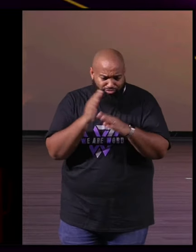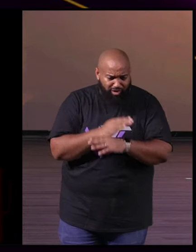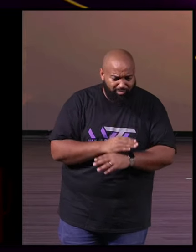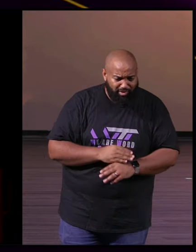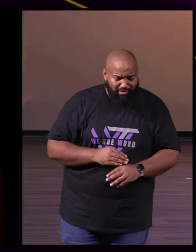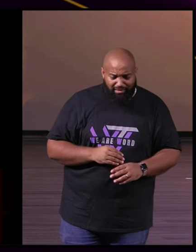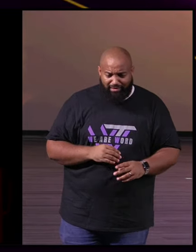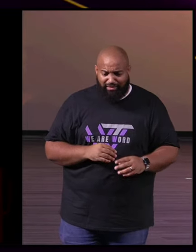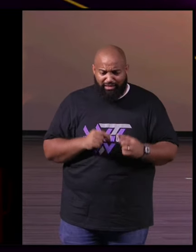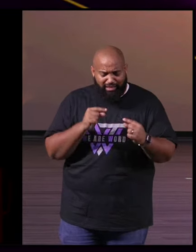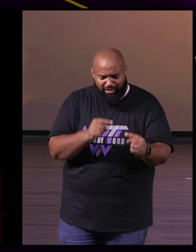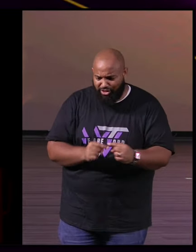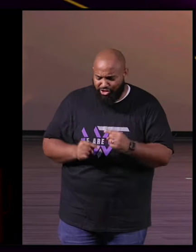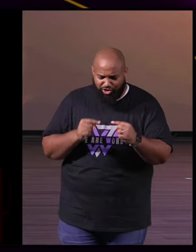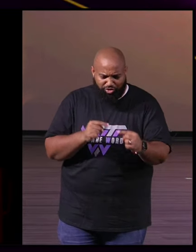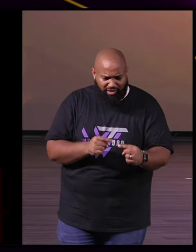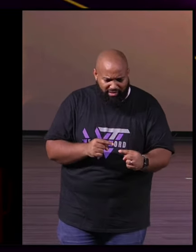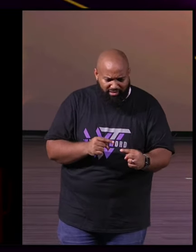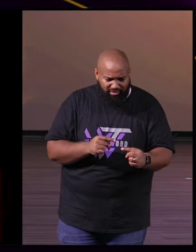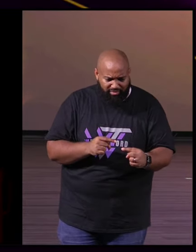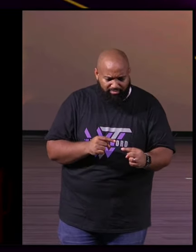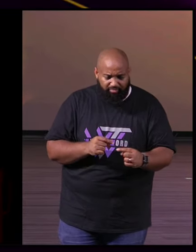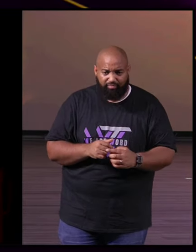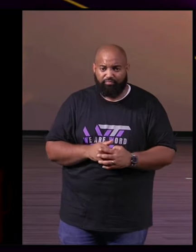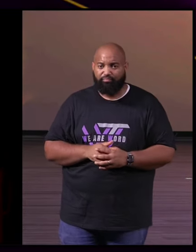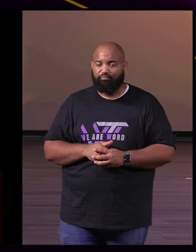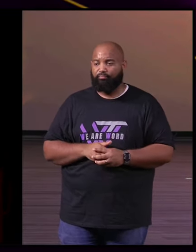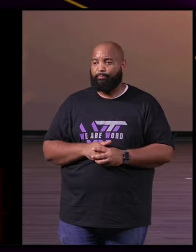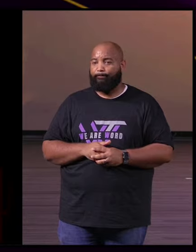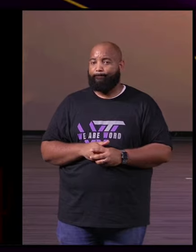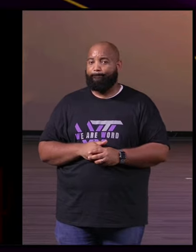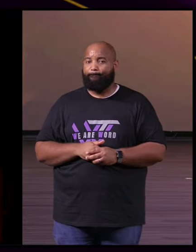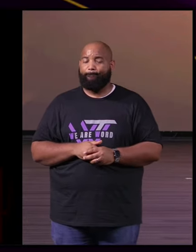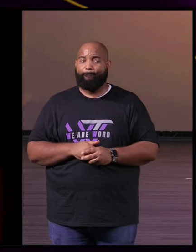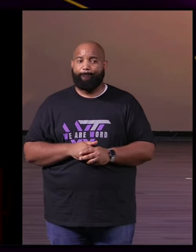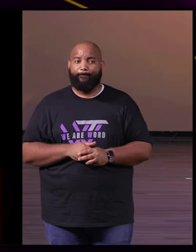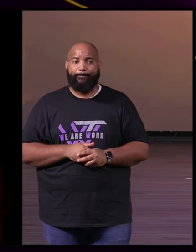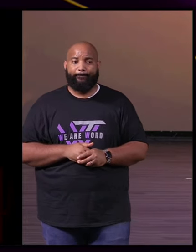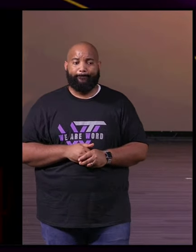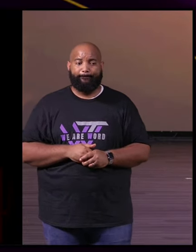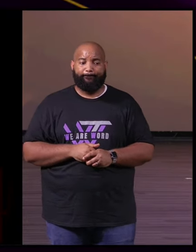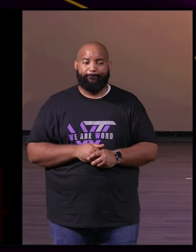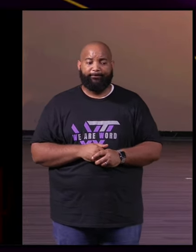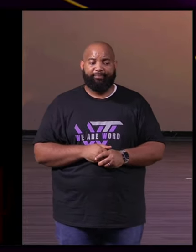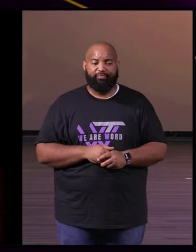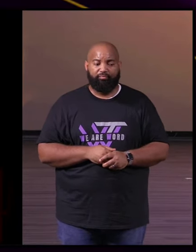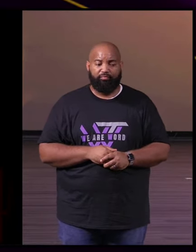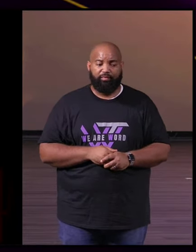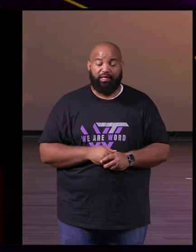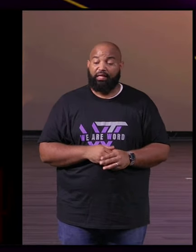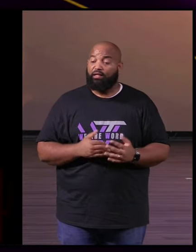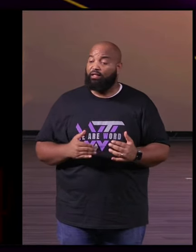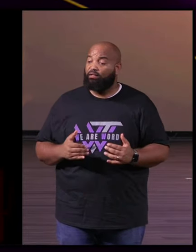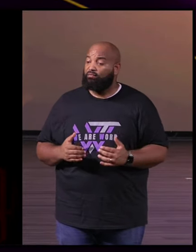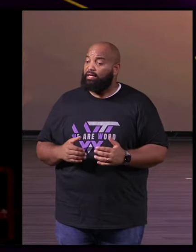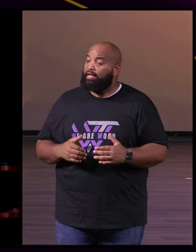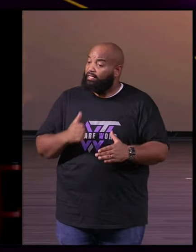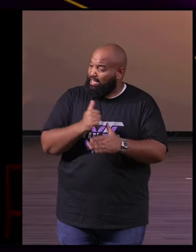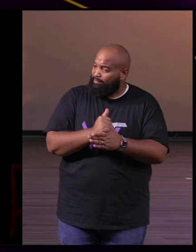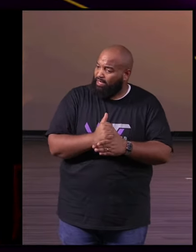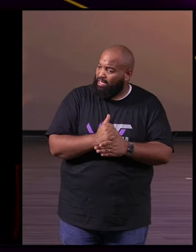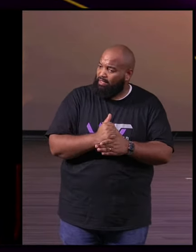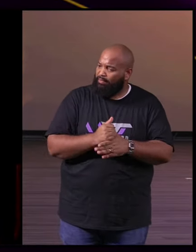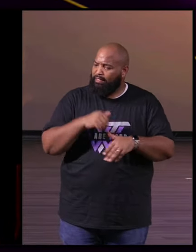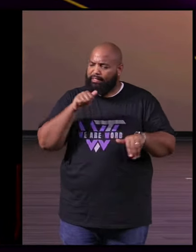Y'all didn't catch it. Let me tell you what can't happen. He can't die of starvation.